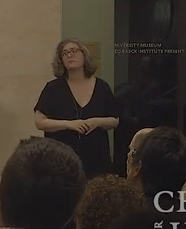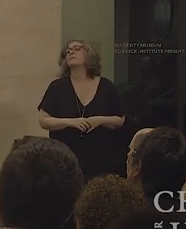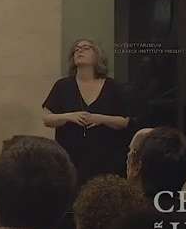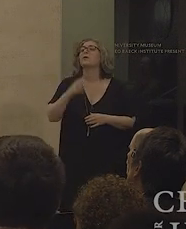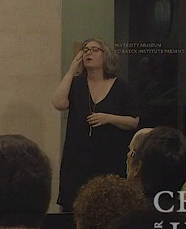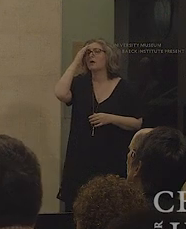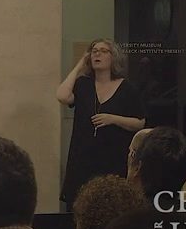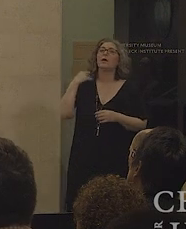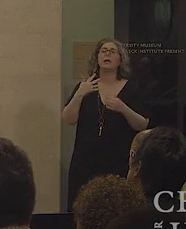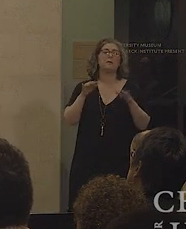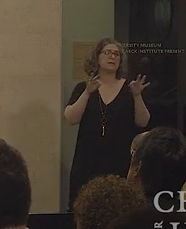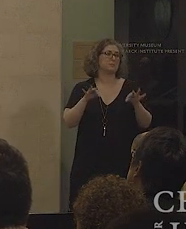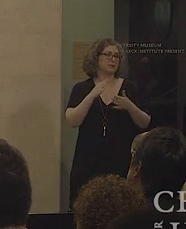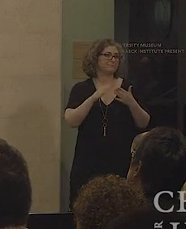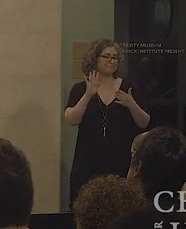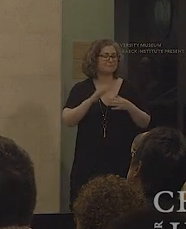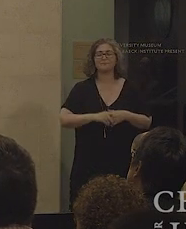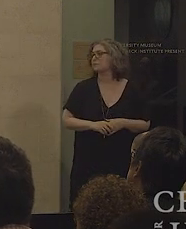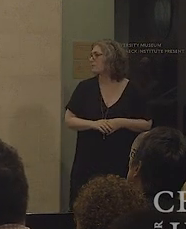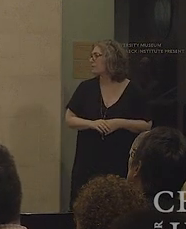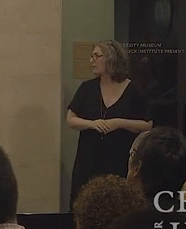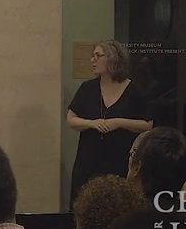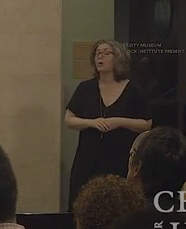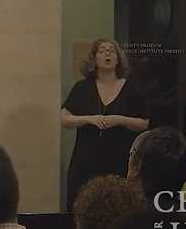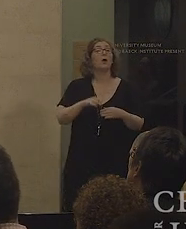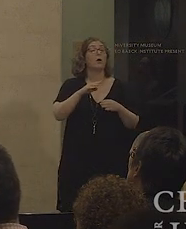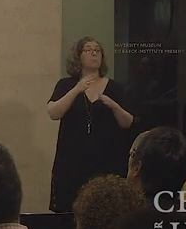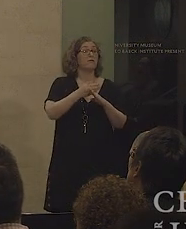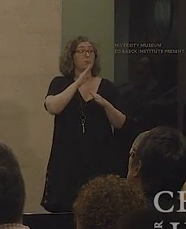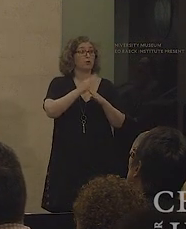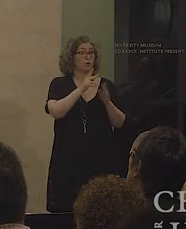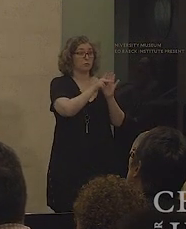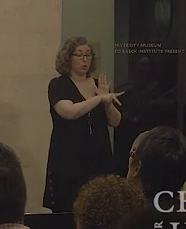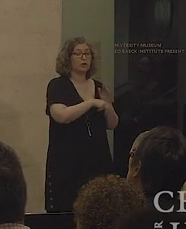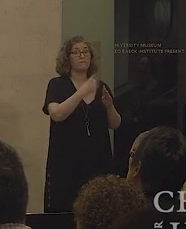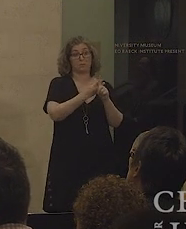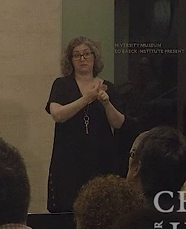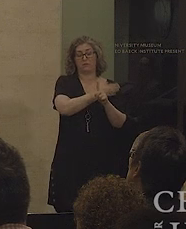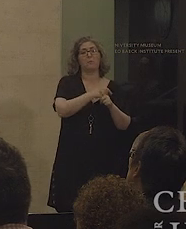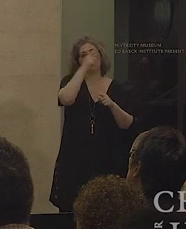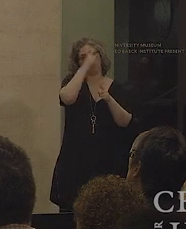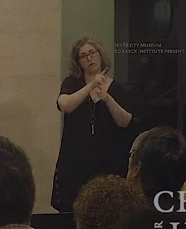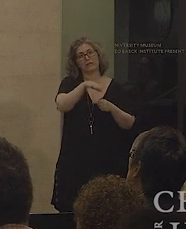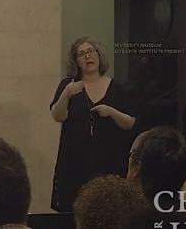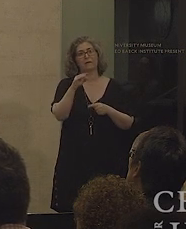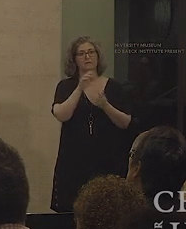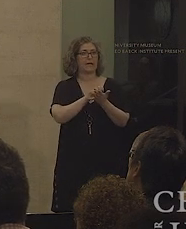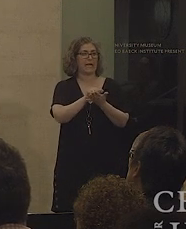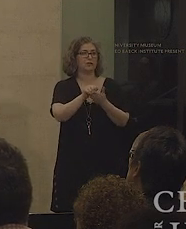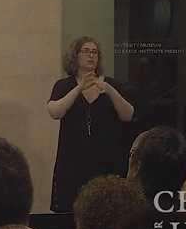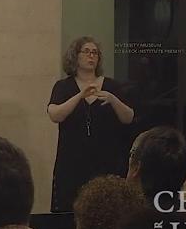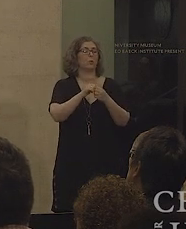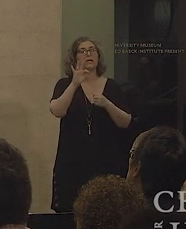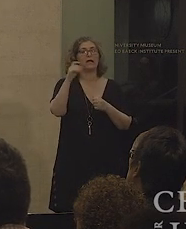Let me fill in some gaps here. 4 months before my daughter was murdered, my brother died of cancer related to